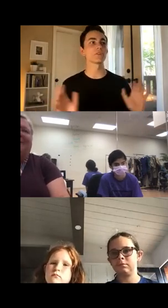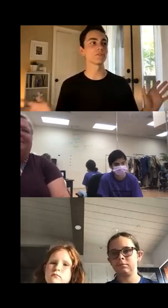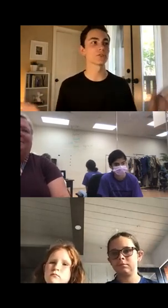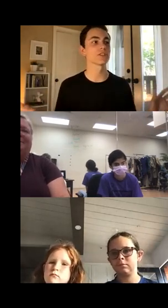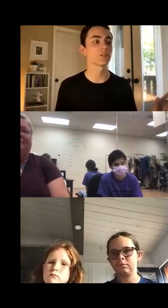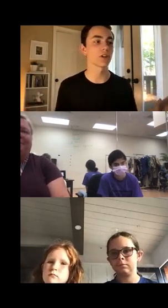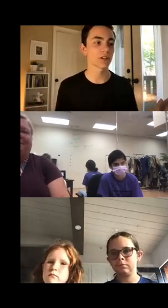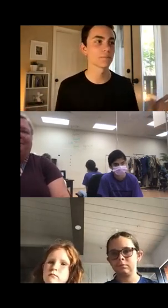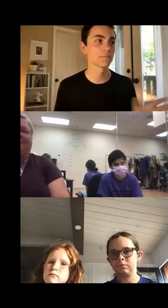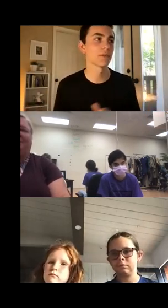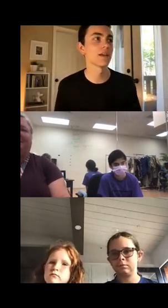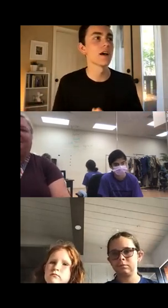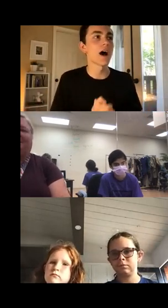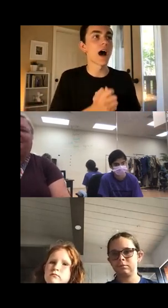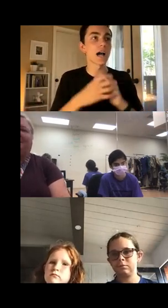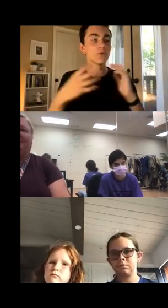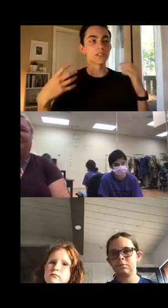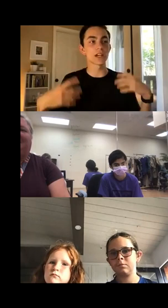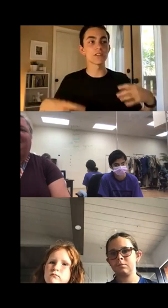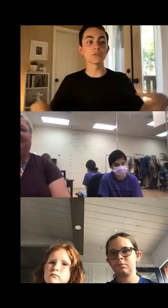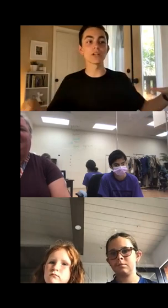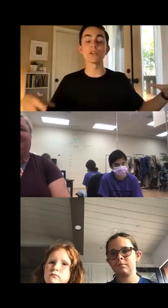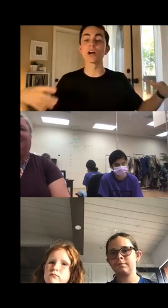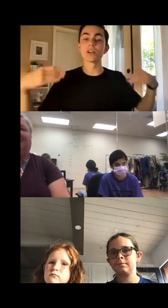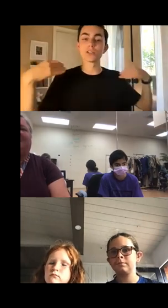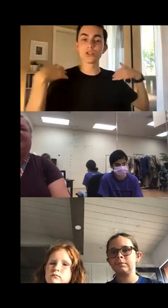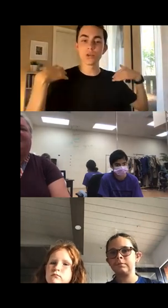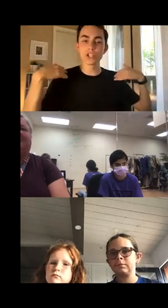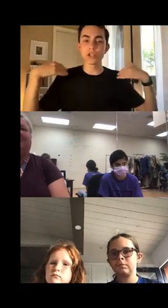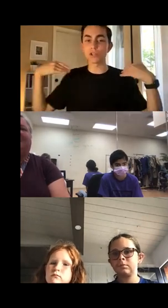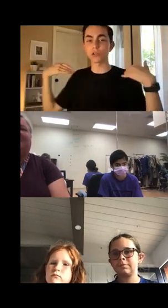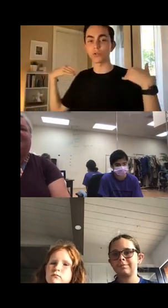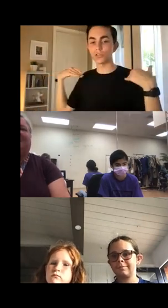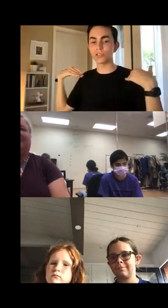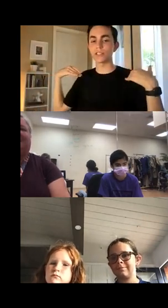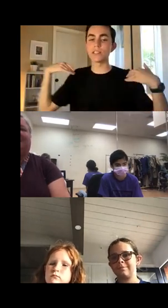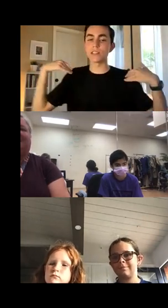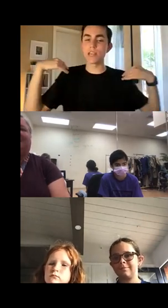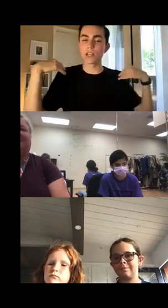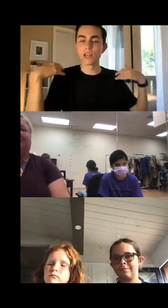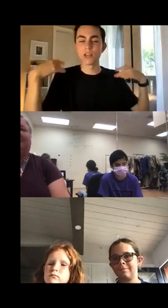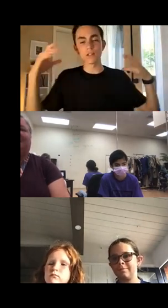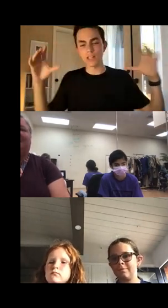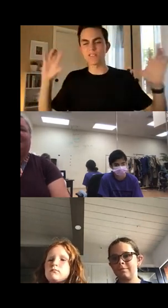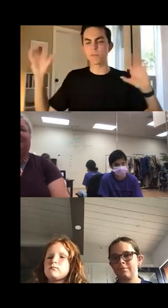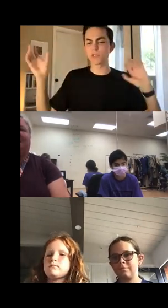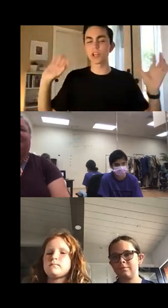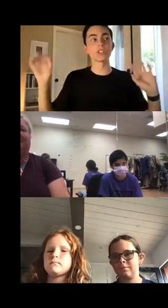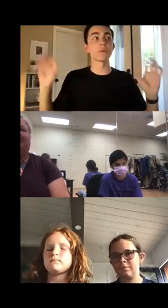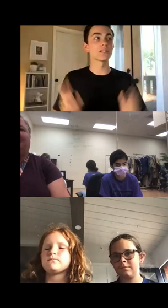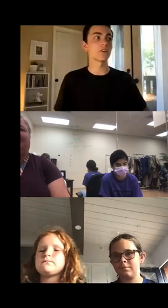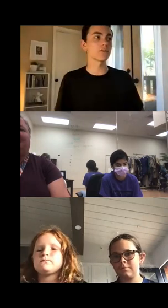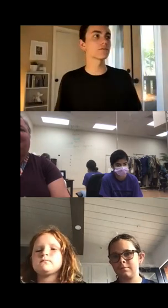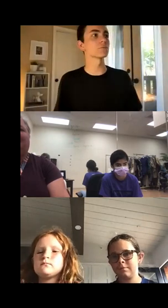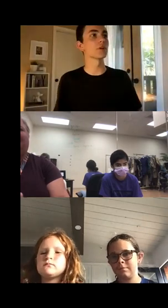So here's the first dialogue. I will sign the full dialogue switching my shoulders. That's indicating like as if I'm talking